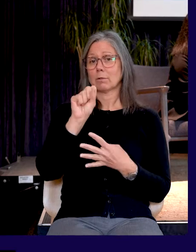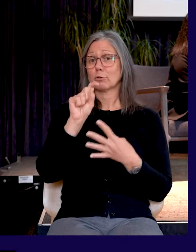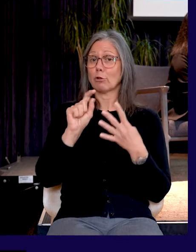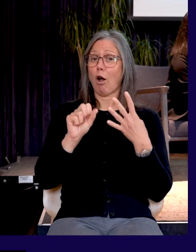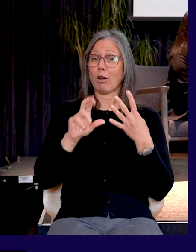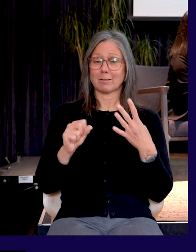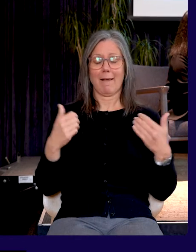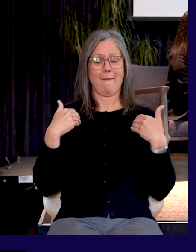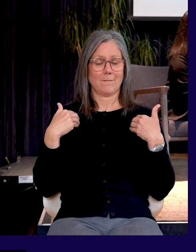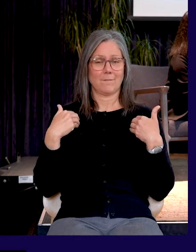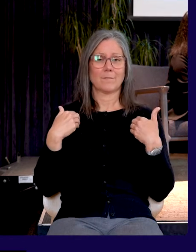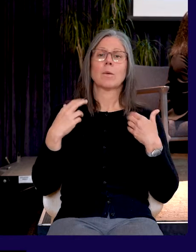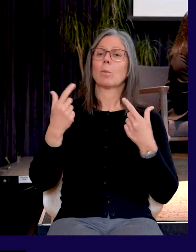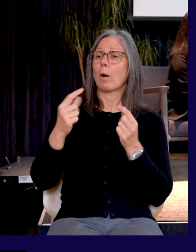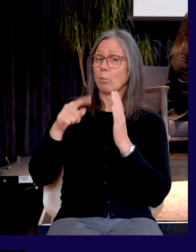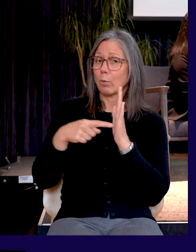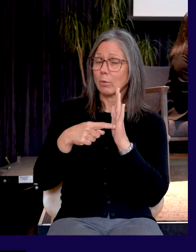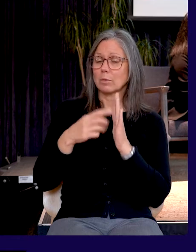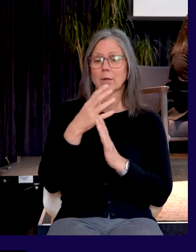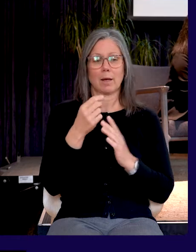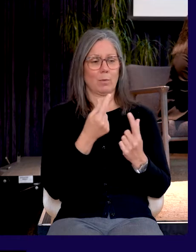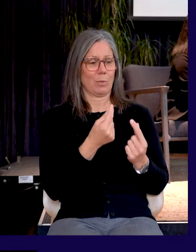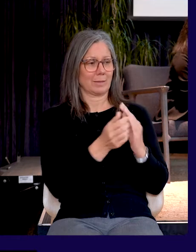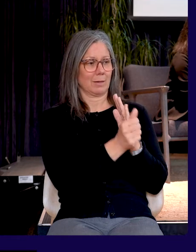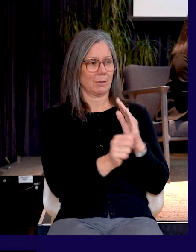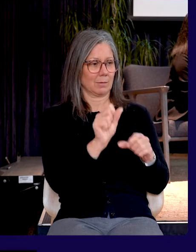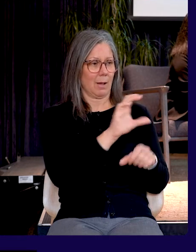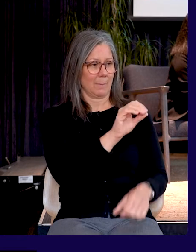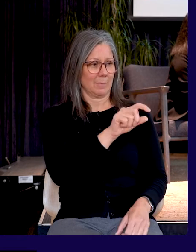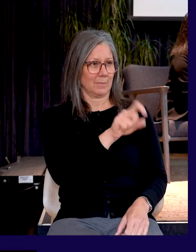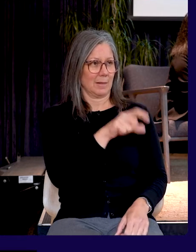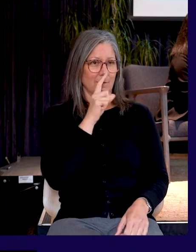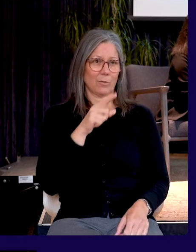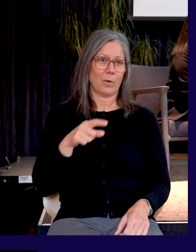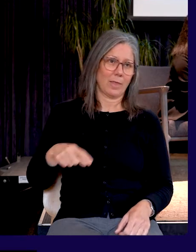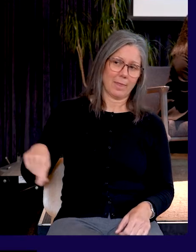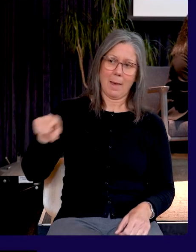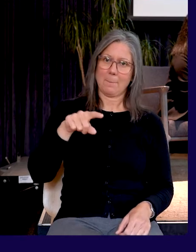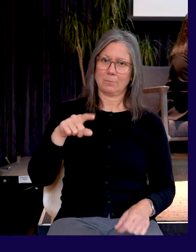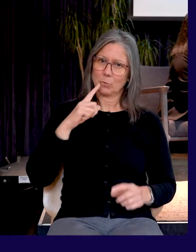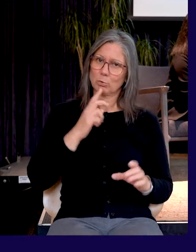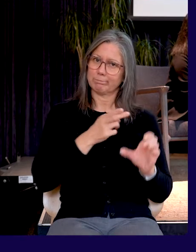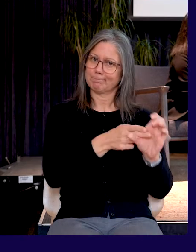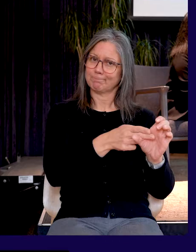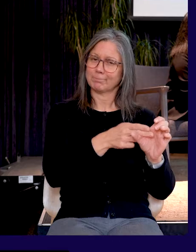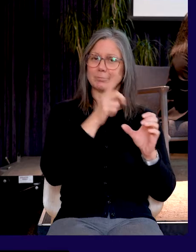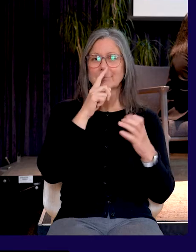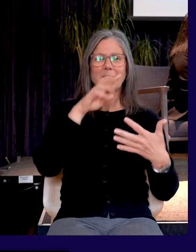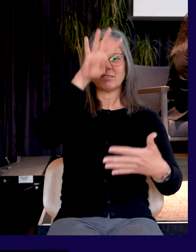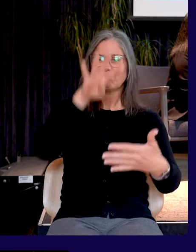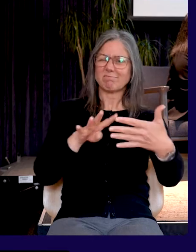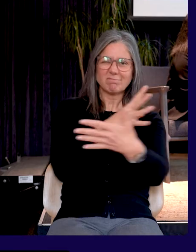particular roles, and what skills are employers actually needing for the roles that those stars would be coming into. And it actually does a scatter plot, which